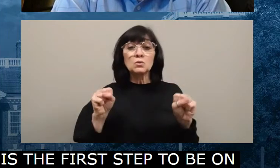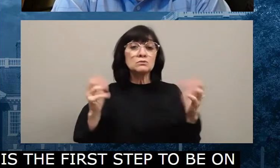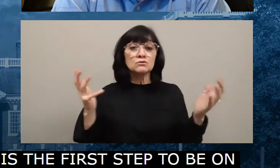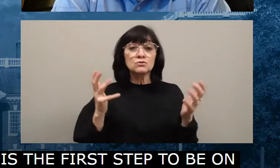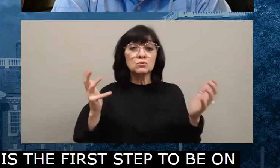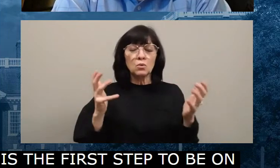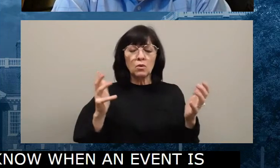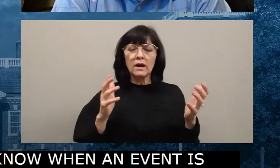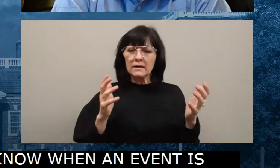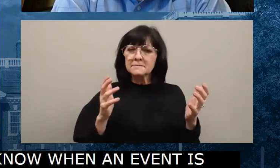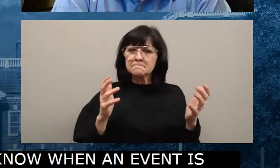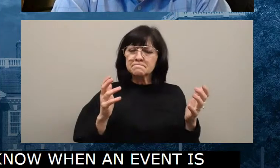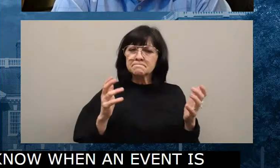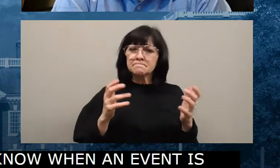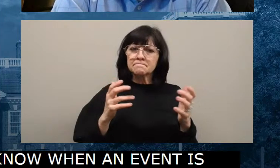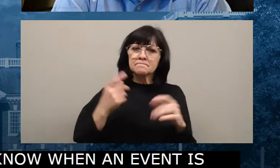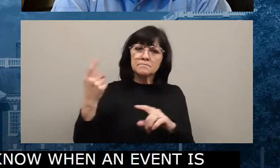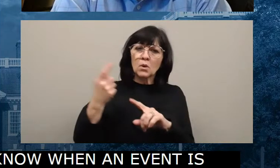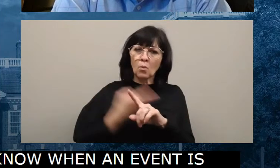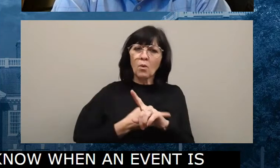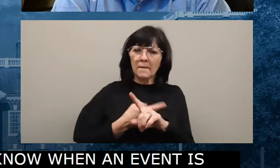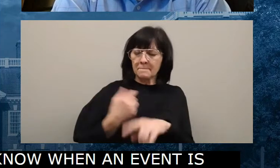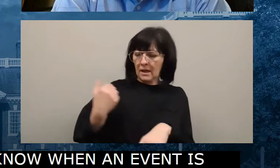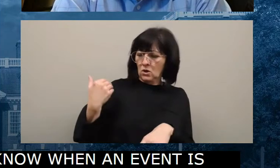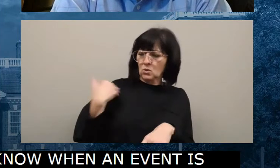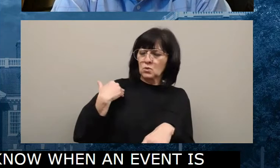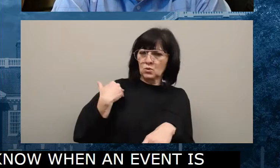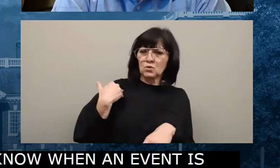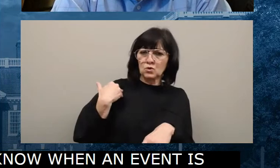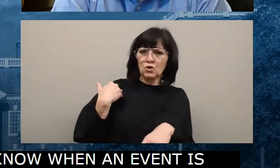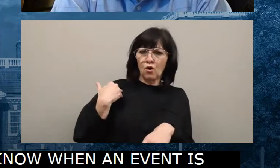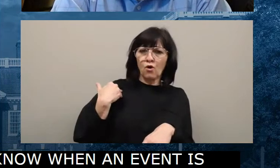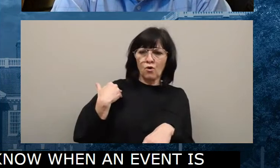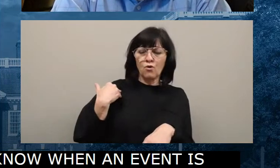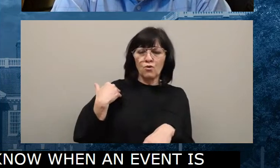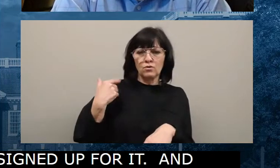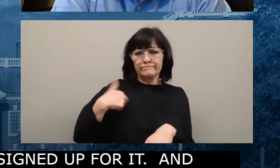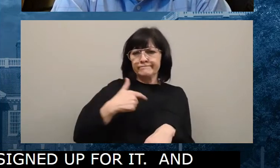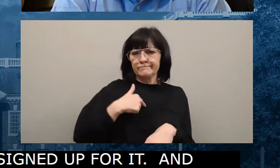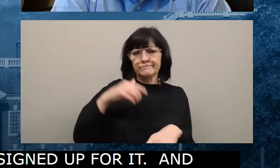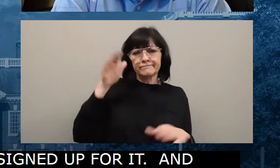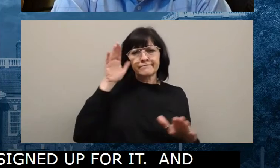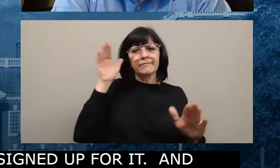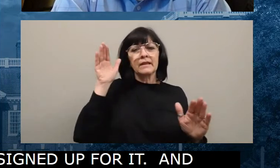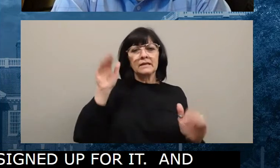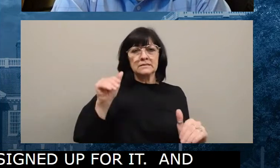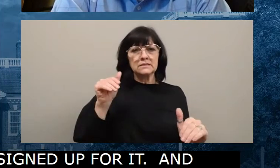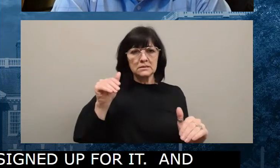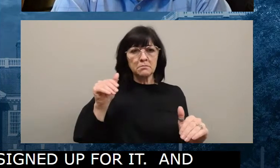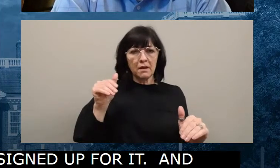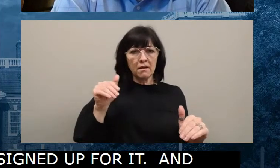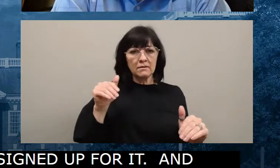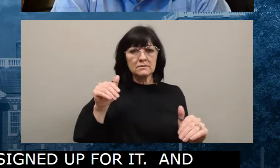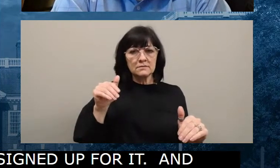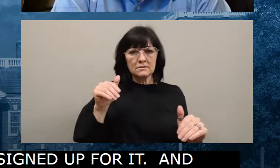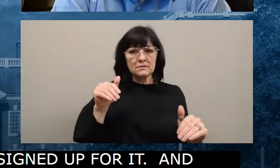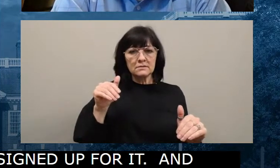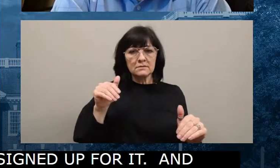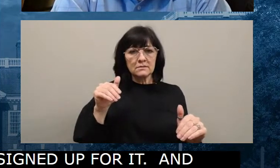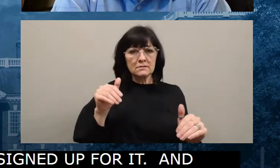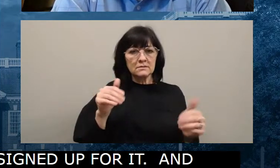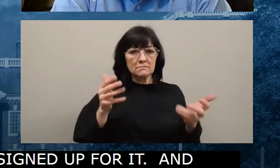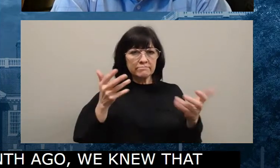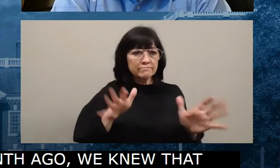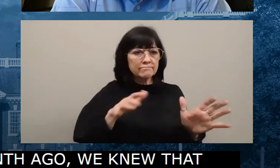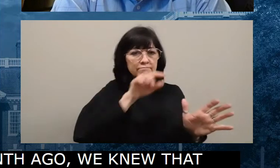month ago, we knew sooner or later we were going to hit a time where we've tapped into just about every vaccinating individual that